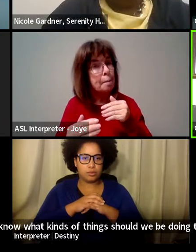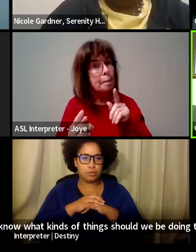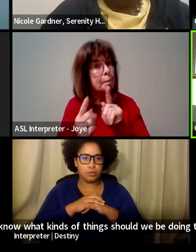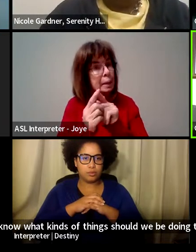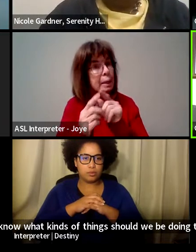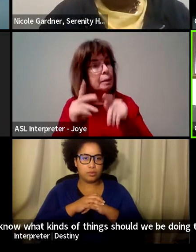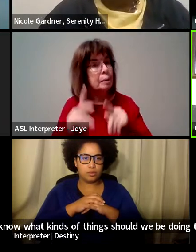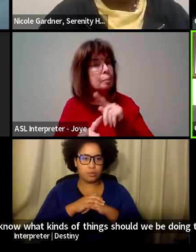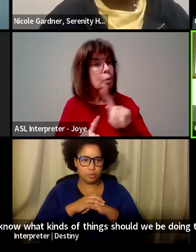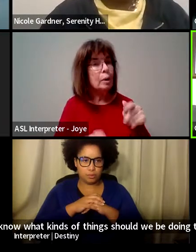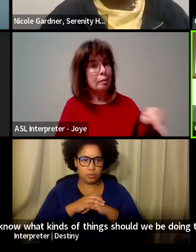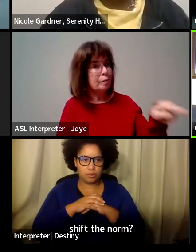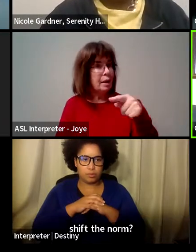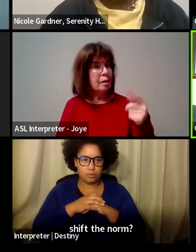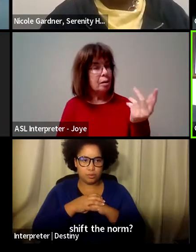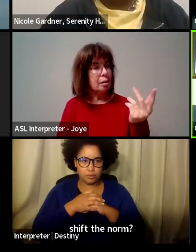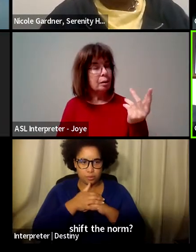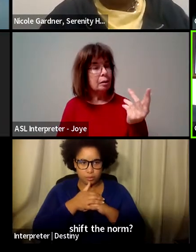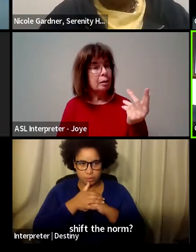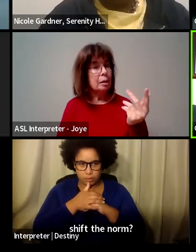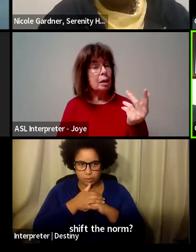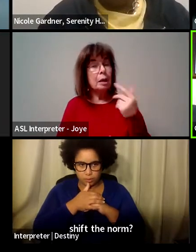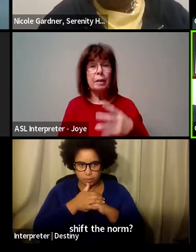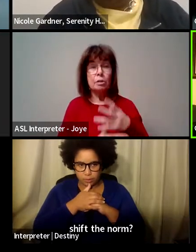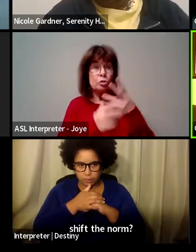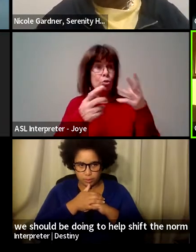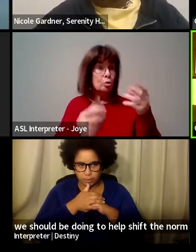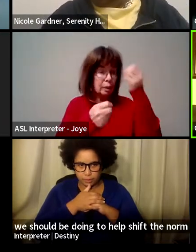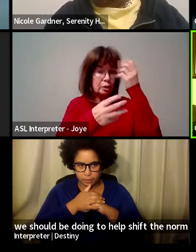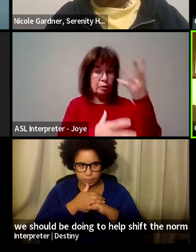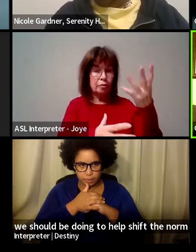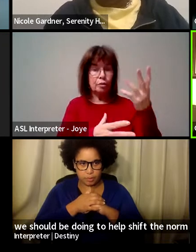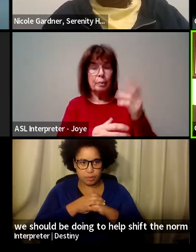of information that is, causing,